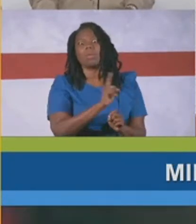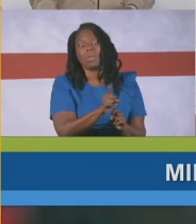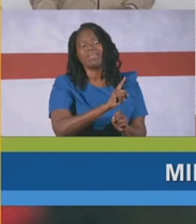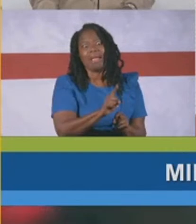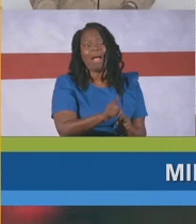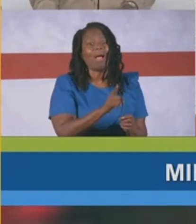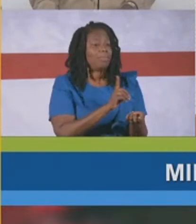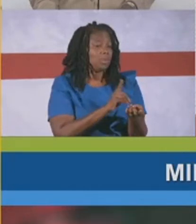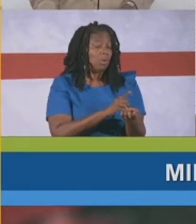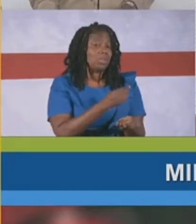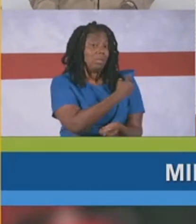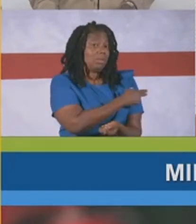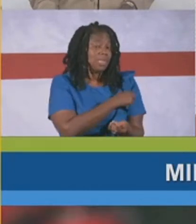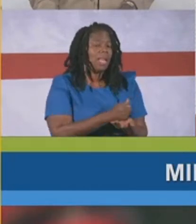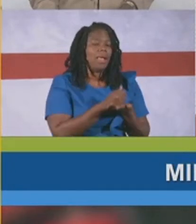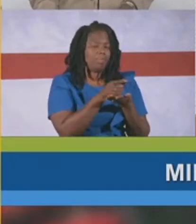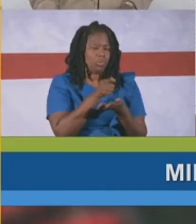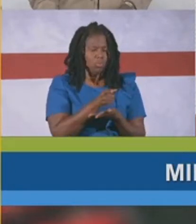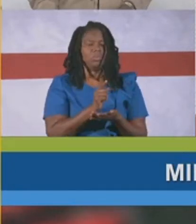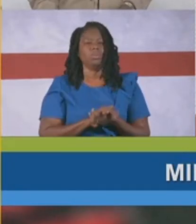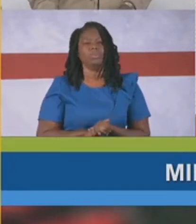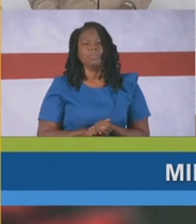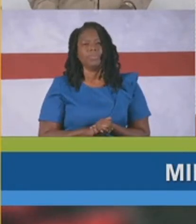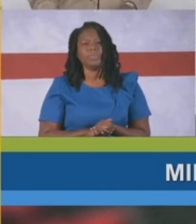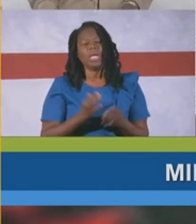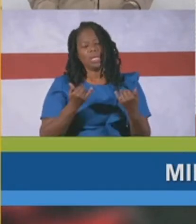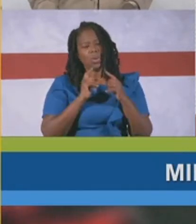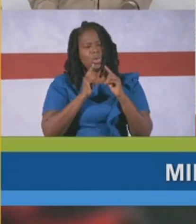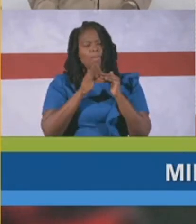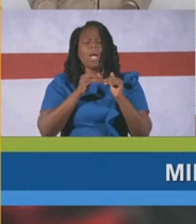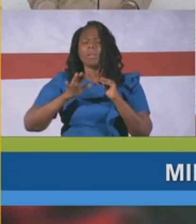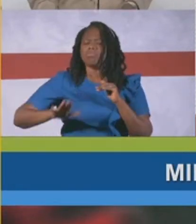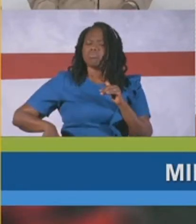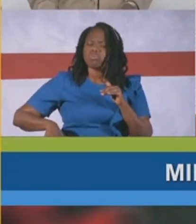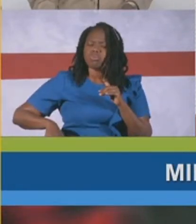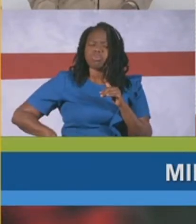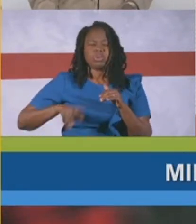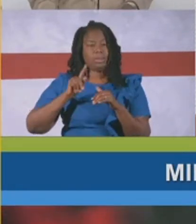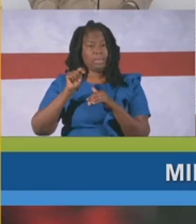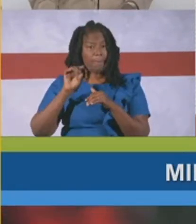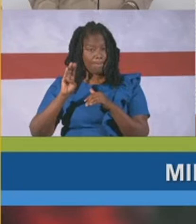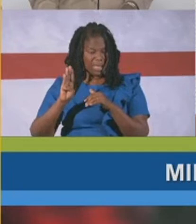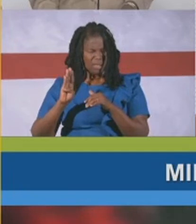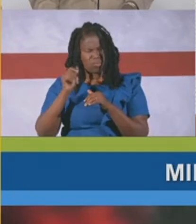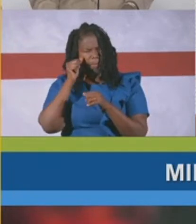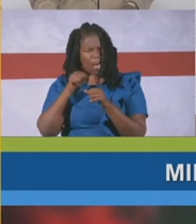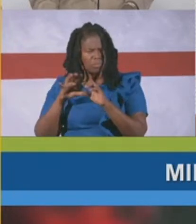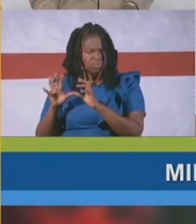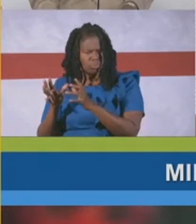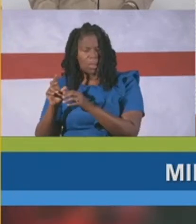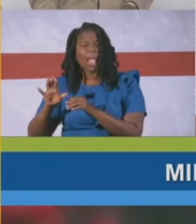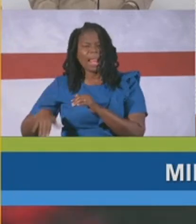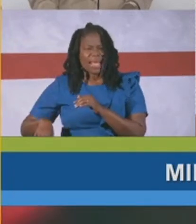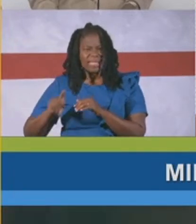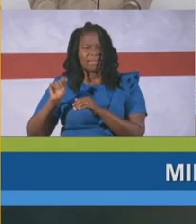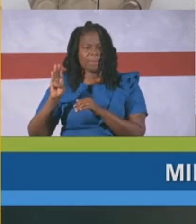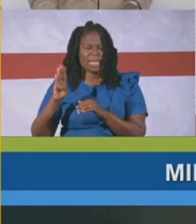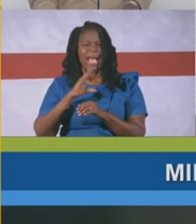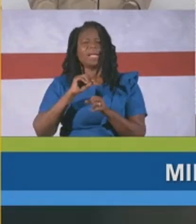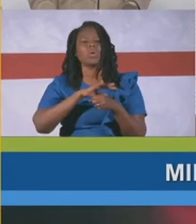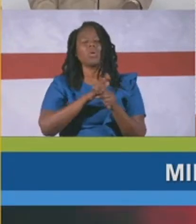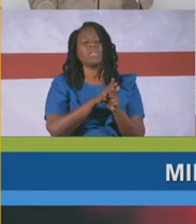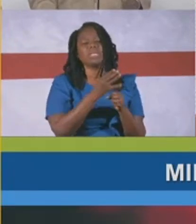facts. Latent TB and COVID-19. Again, no increased risk